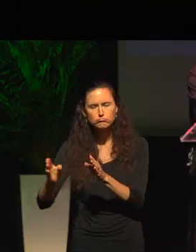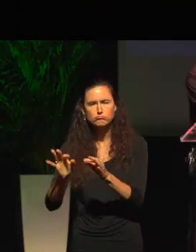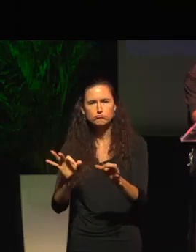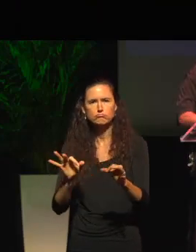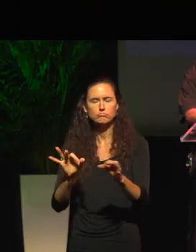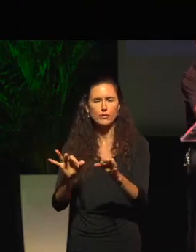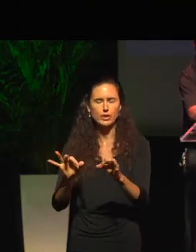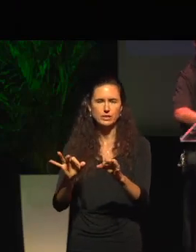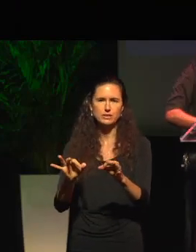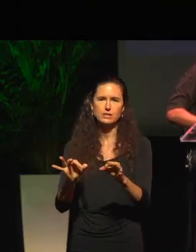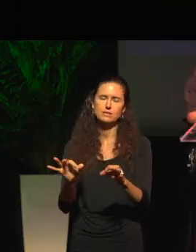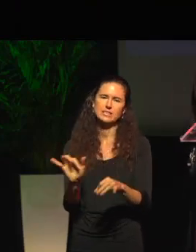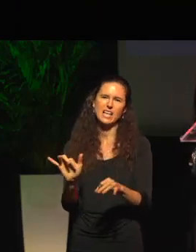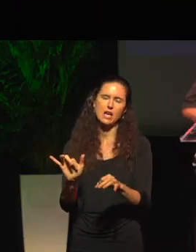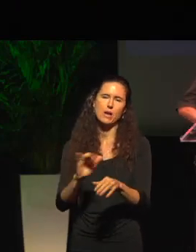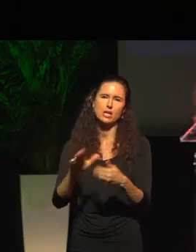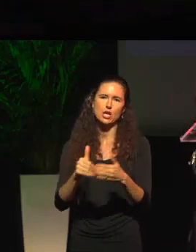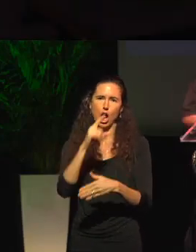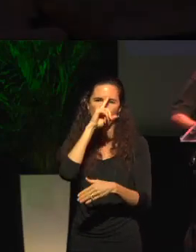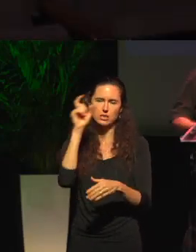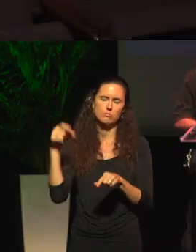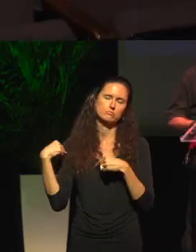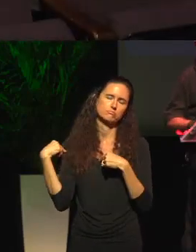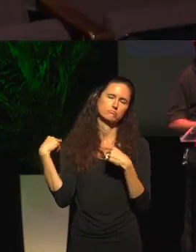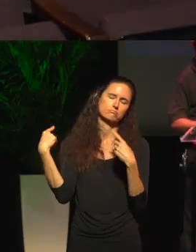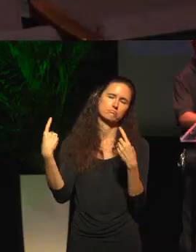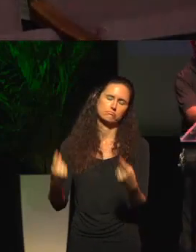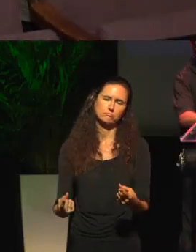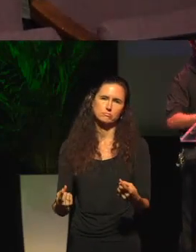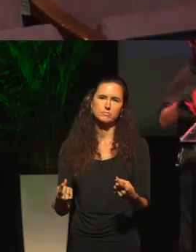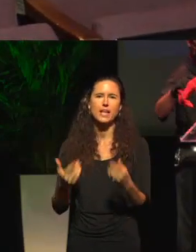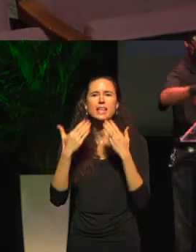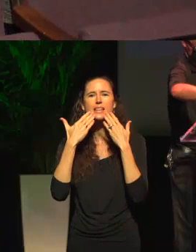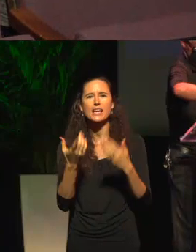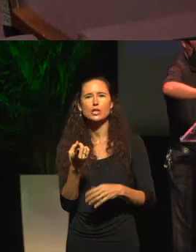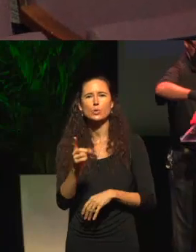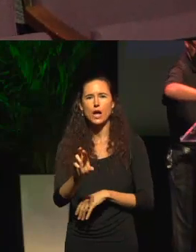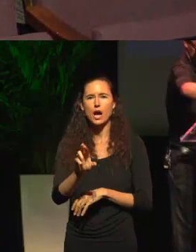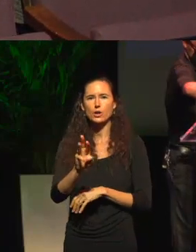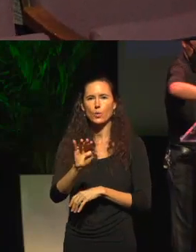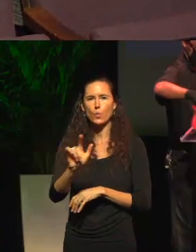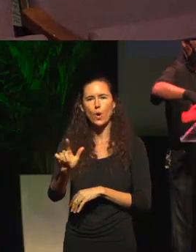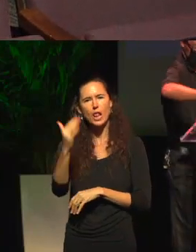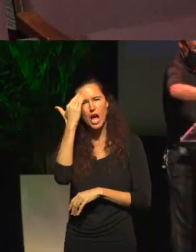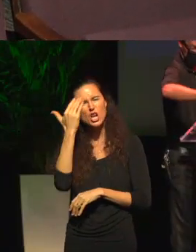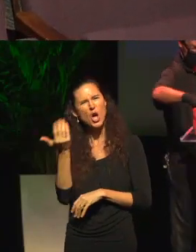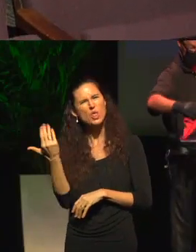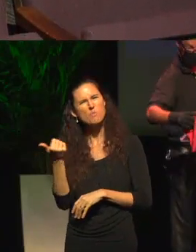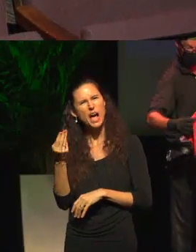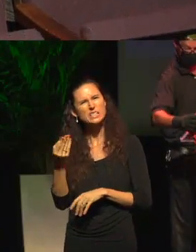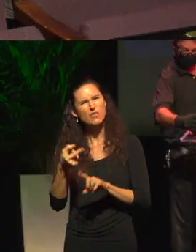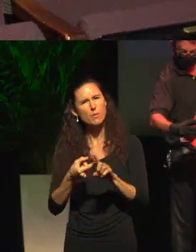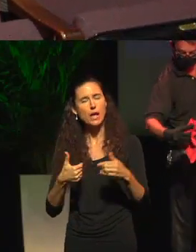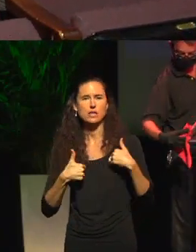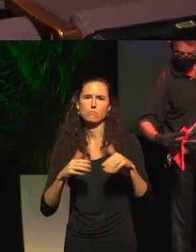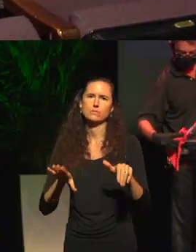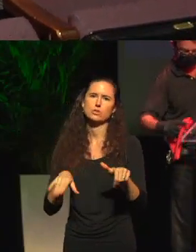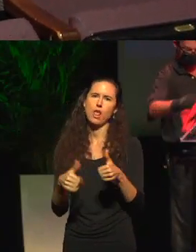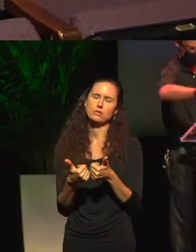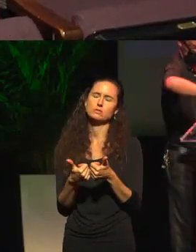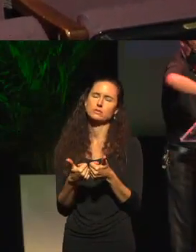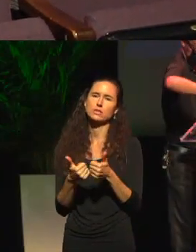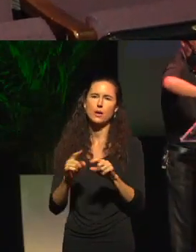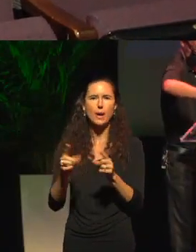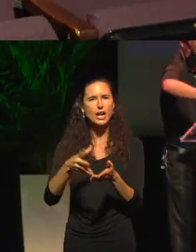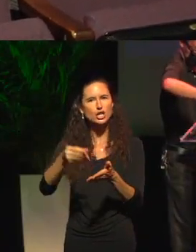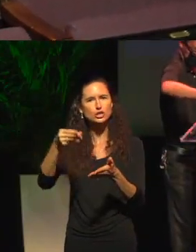have been doing all summer long and all throughout the spring and this issue. Thank you, Dr. Wall. I know the past several months have been challenging for all of us, but our